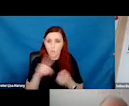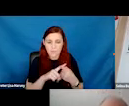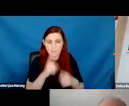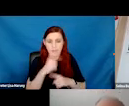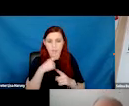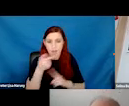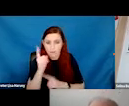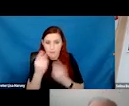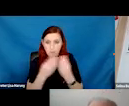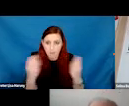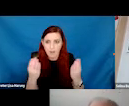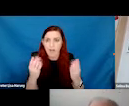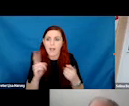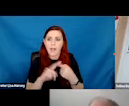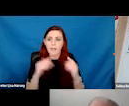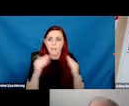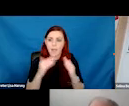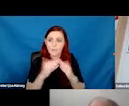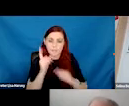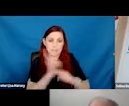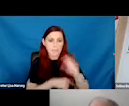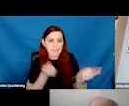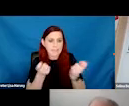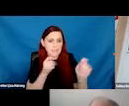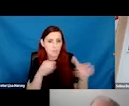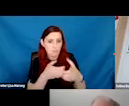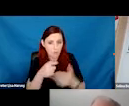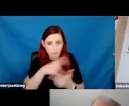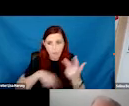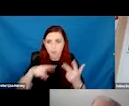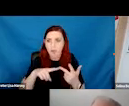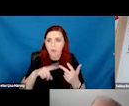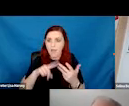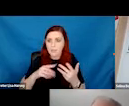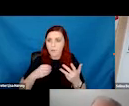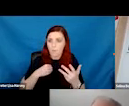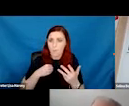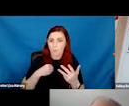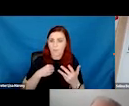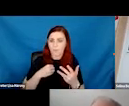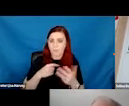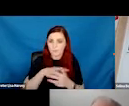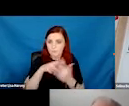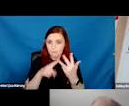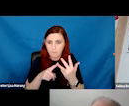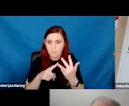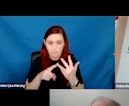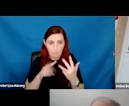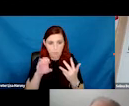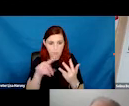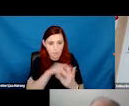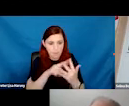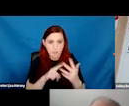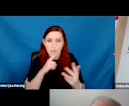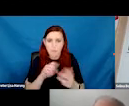Panel and the Housing Disability Steering Group and our online consultation portal provide essential